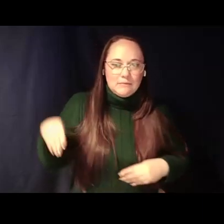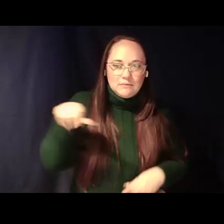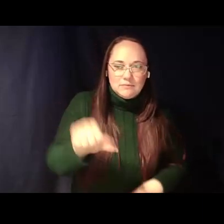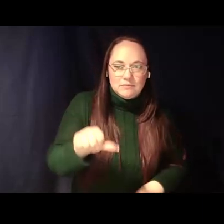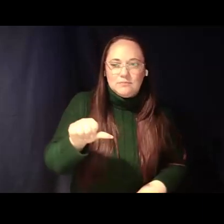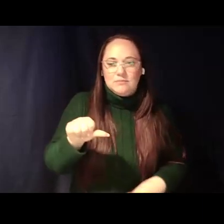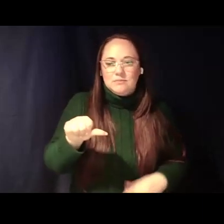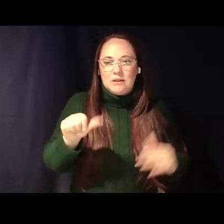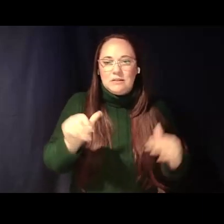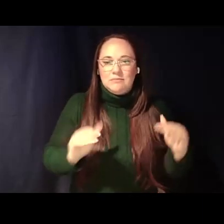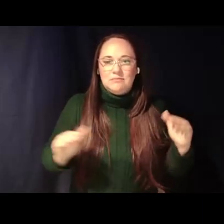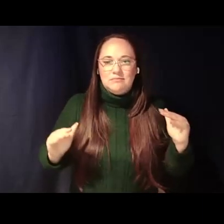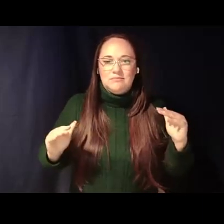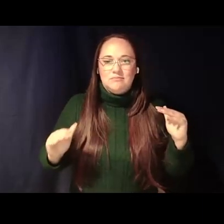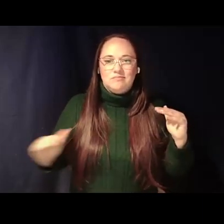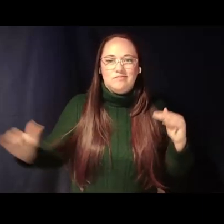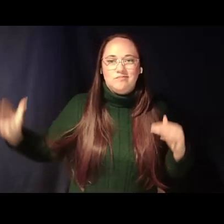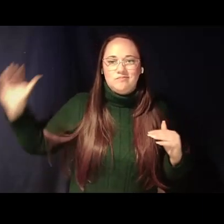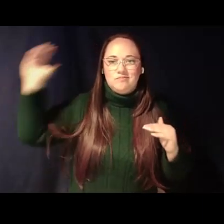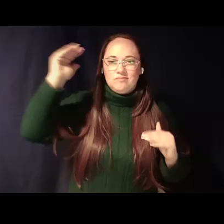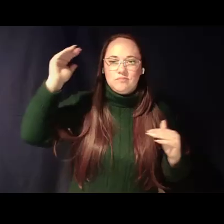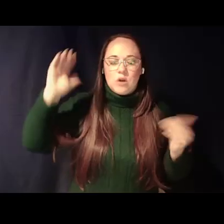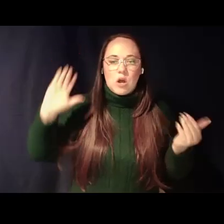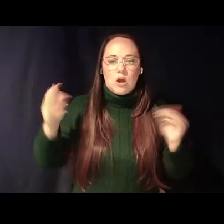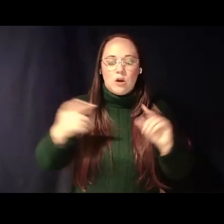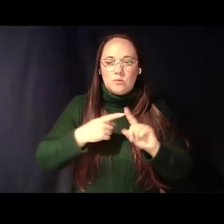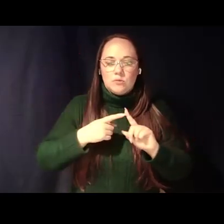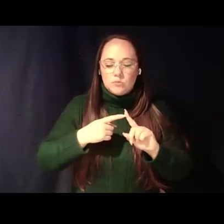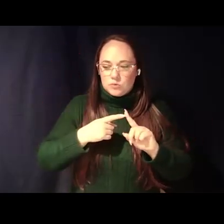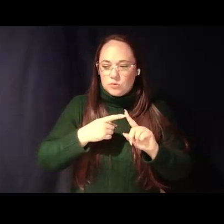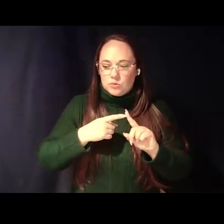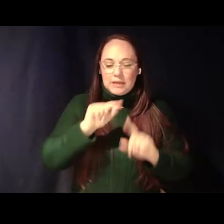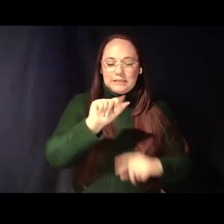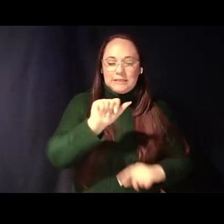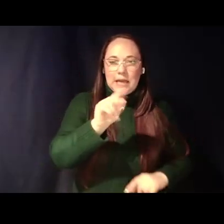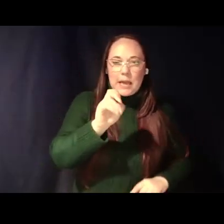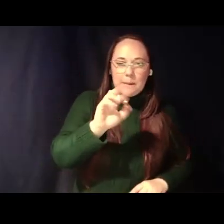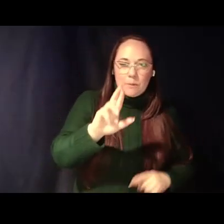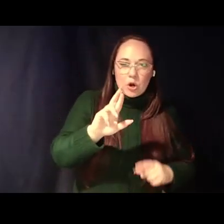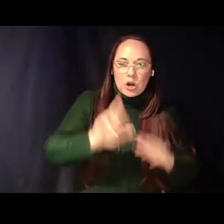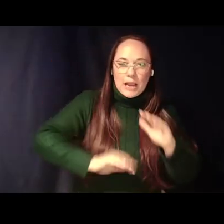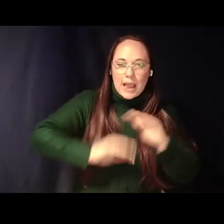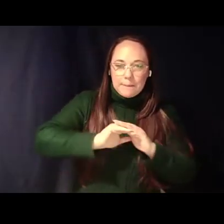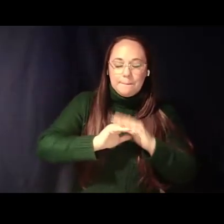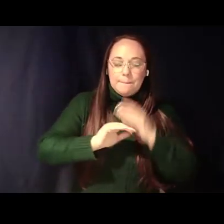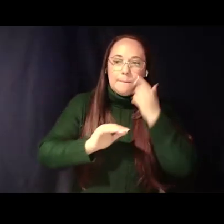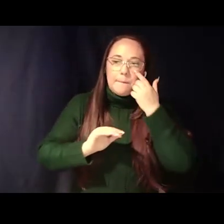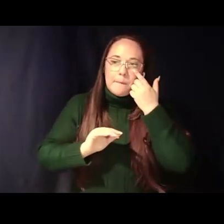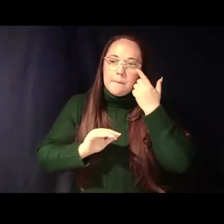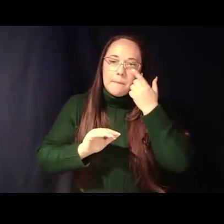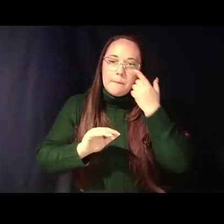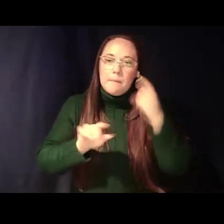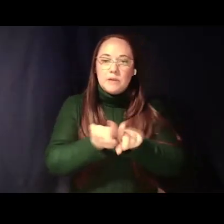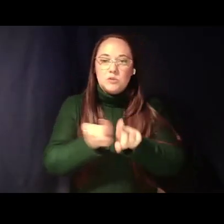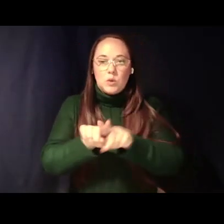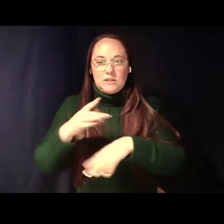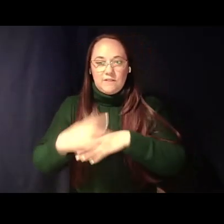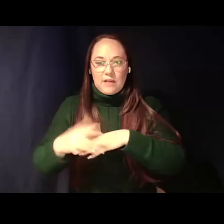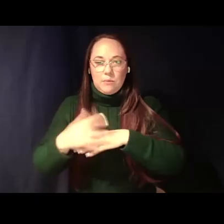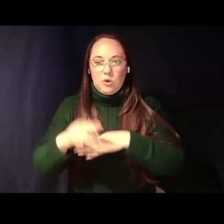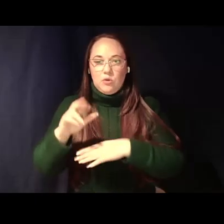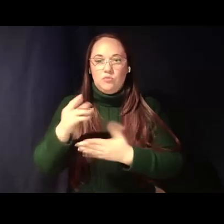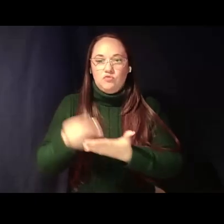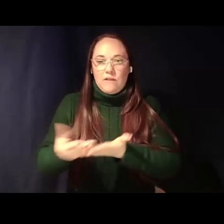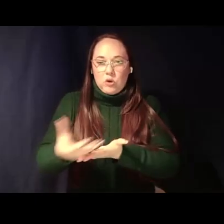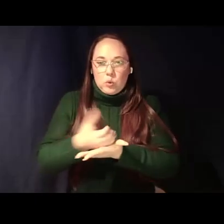far outpacing both the Tabor cap as well as available revenue. We knew we had